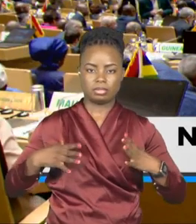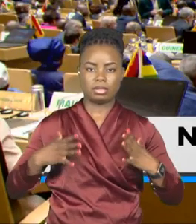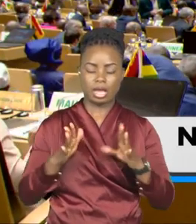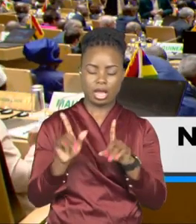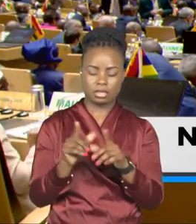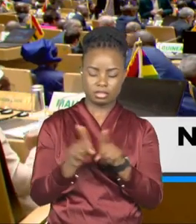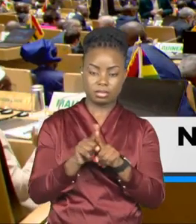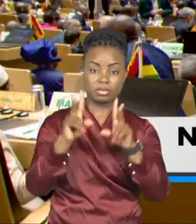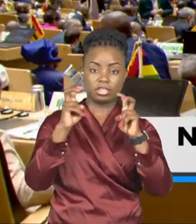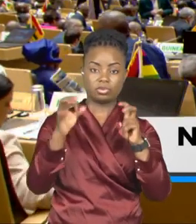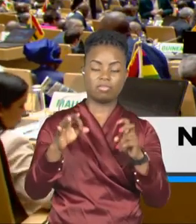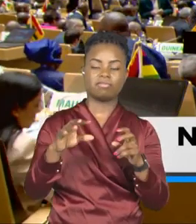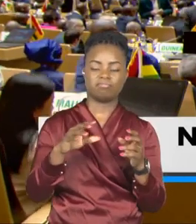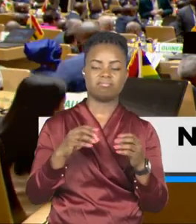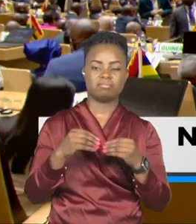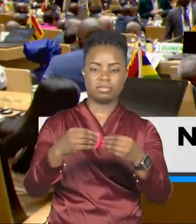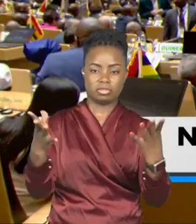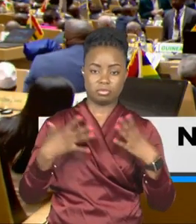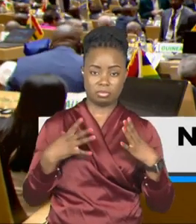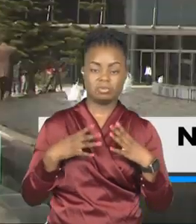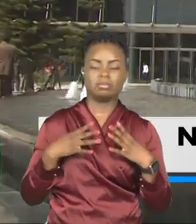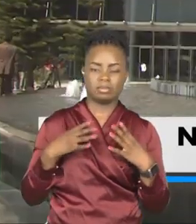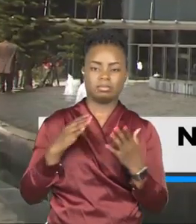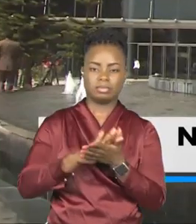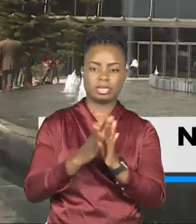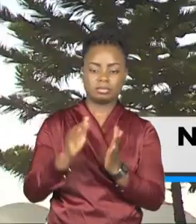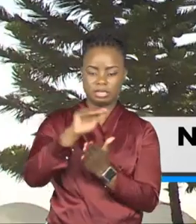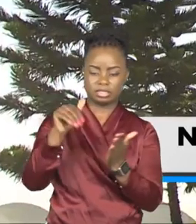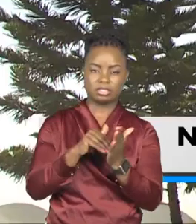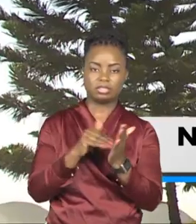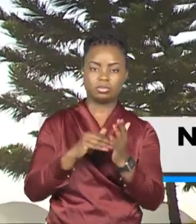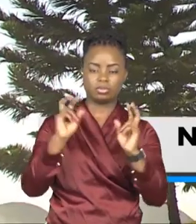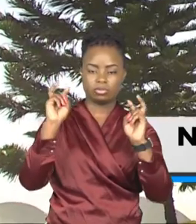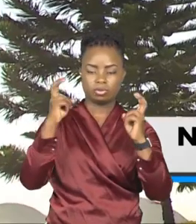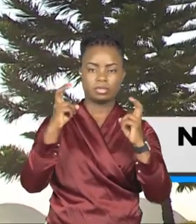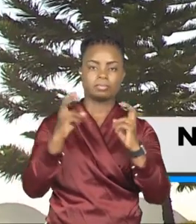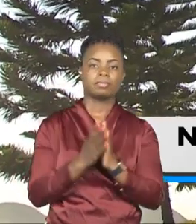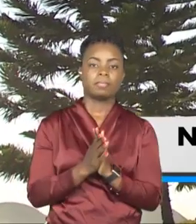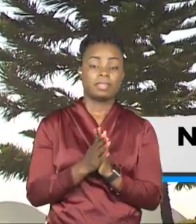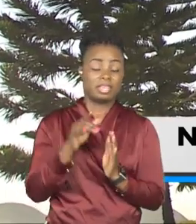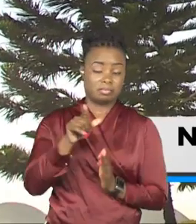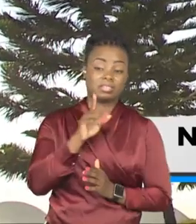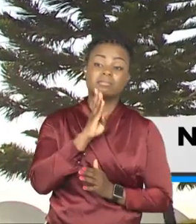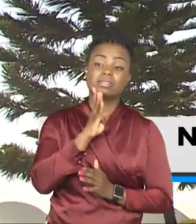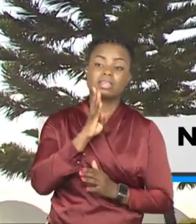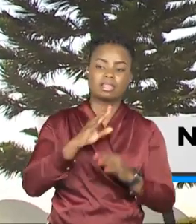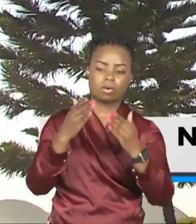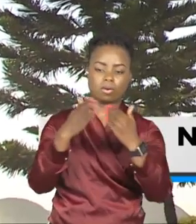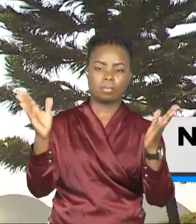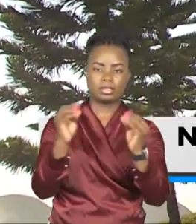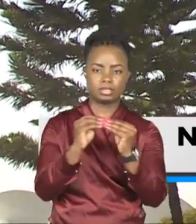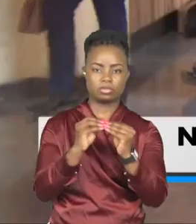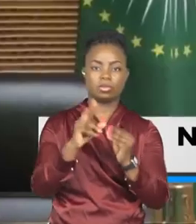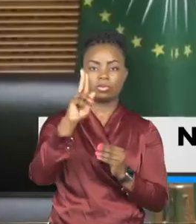forced displacement is likely to remain a central theme at the two-day summit. Speaking at the opening session, United Nations